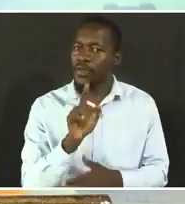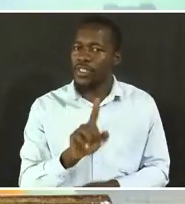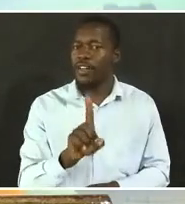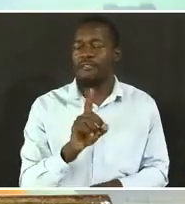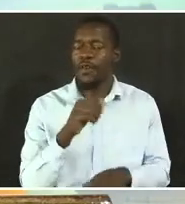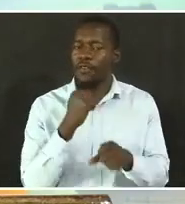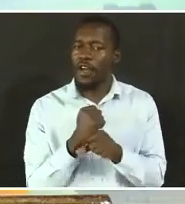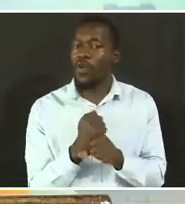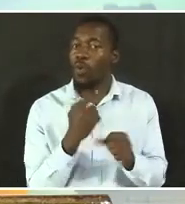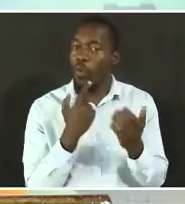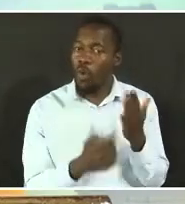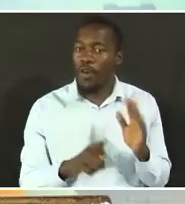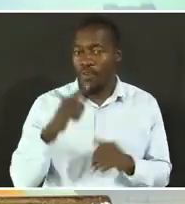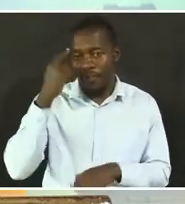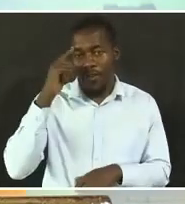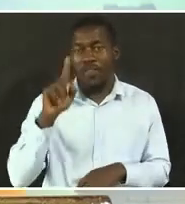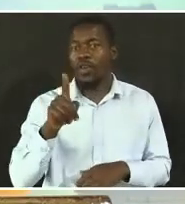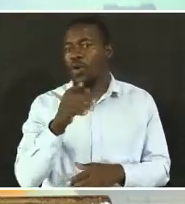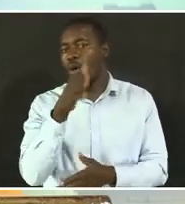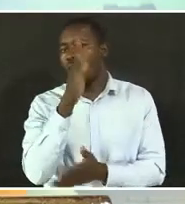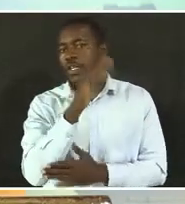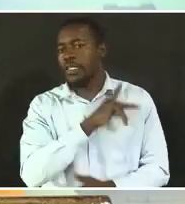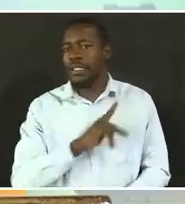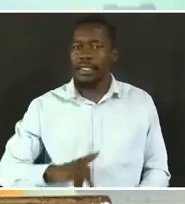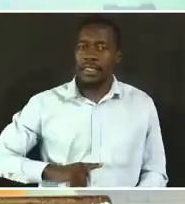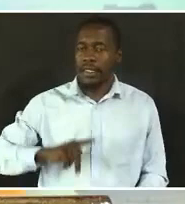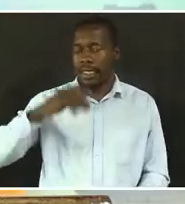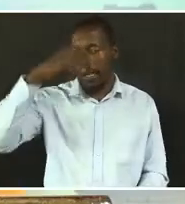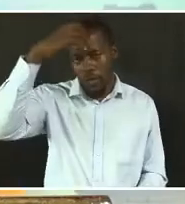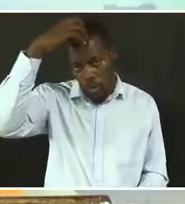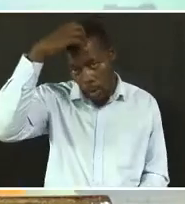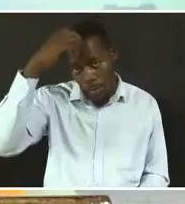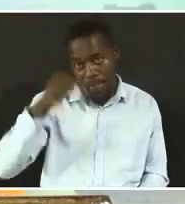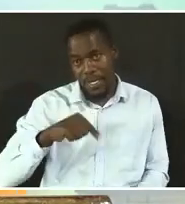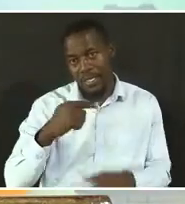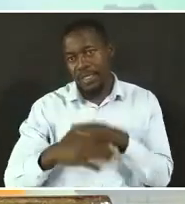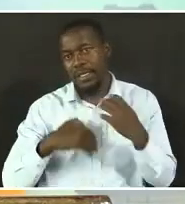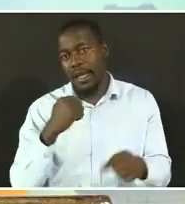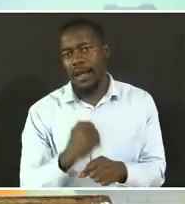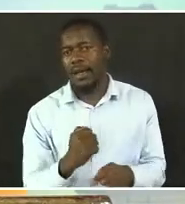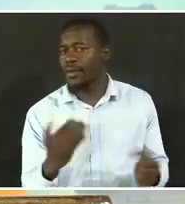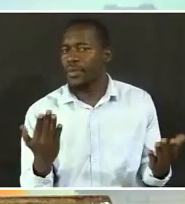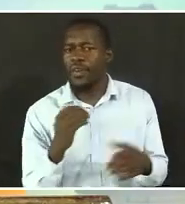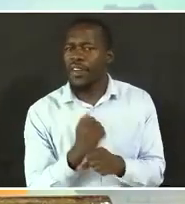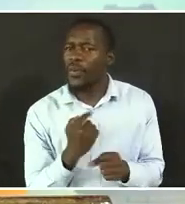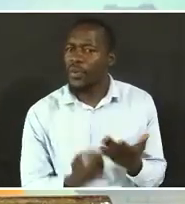you done for the kingdom evangelistically this year? What have you done?